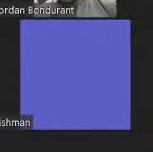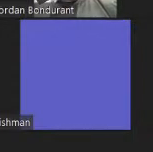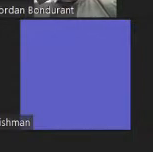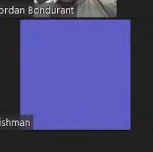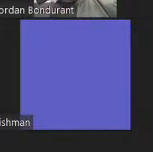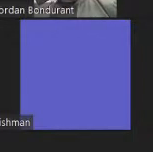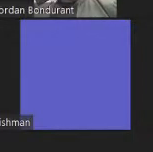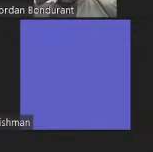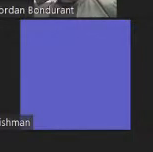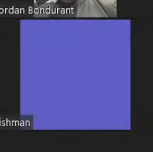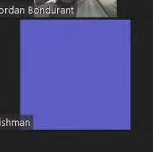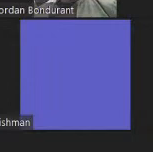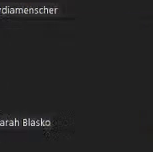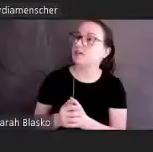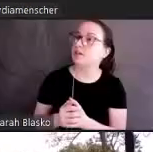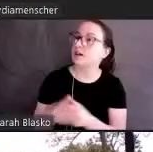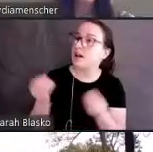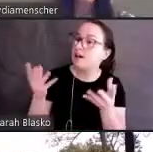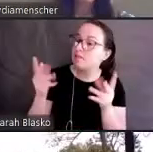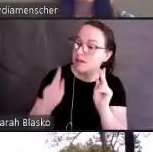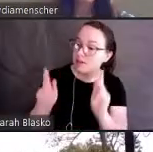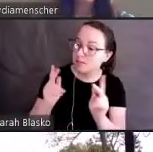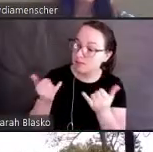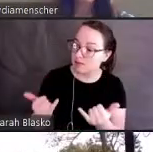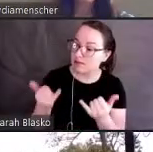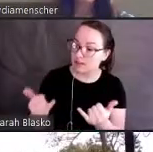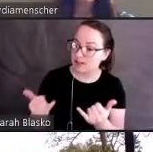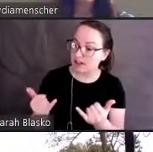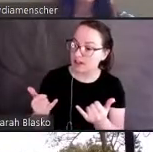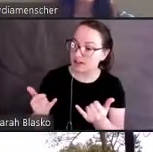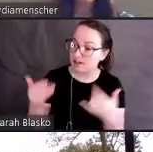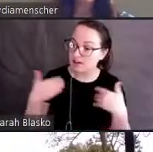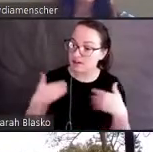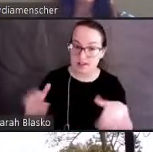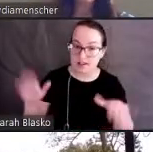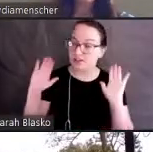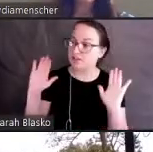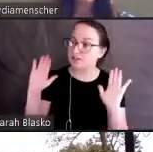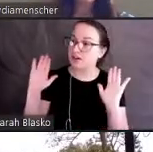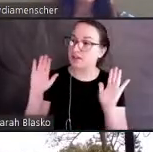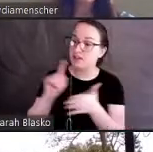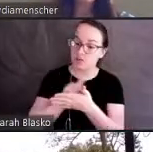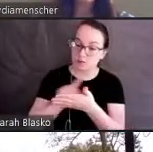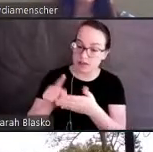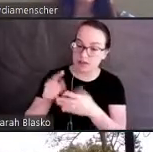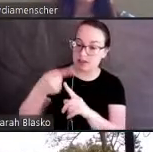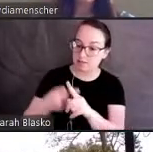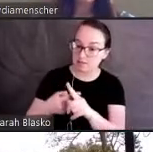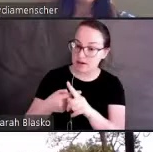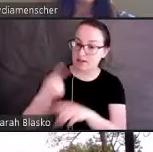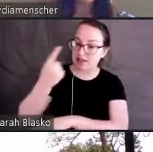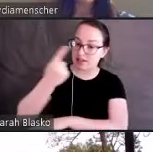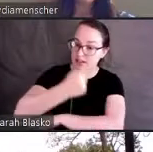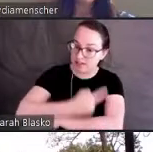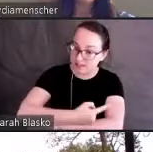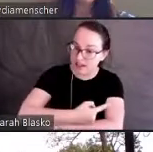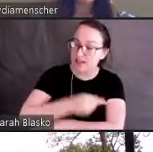are sacrificing, a week's, months, days worth of